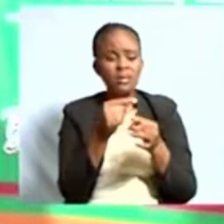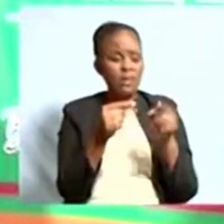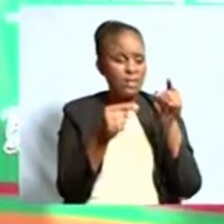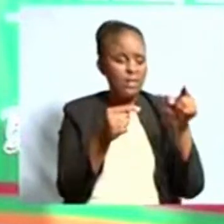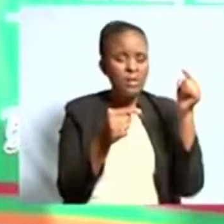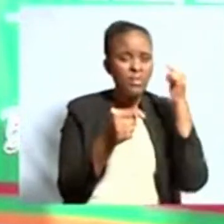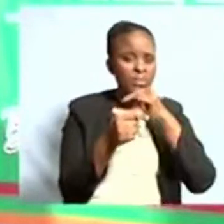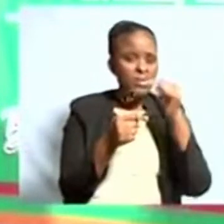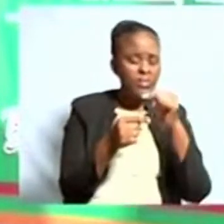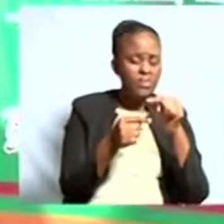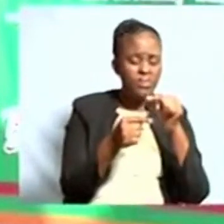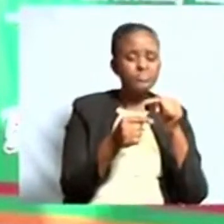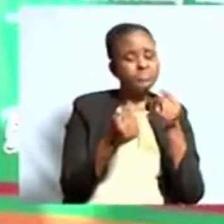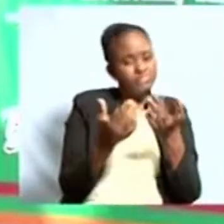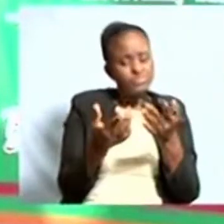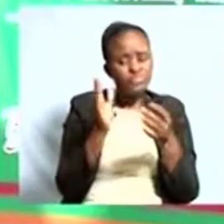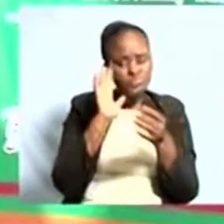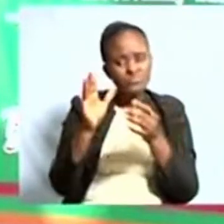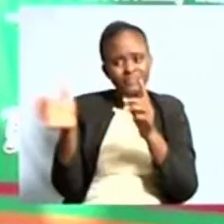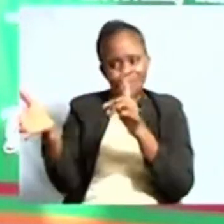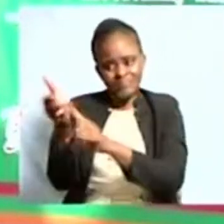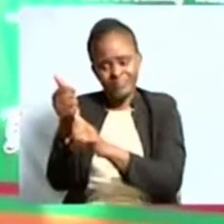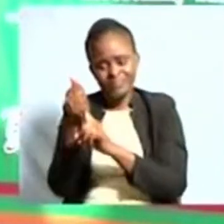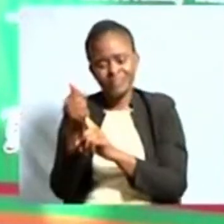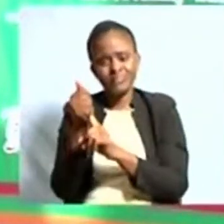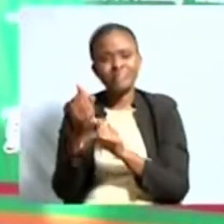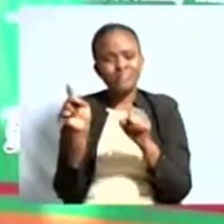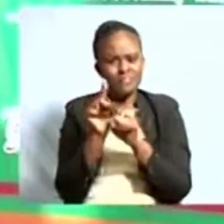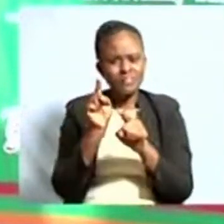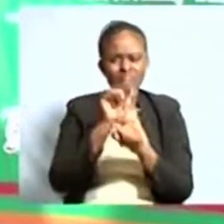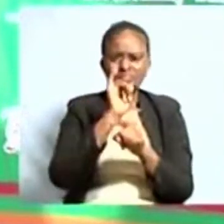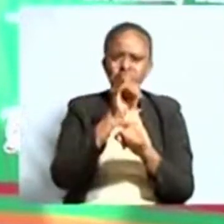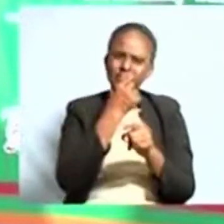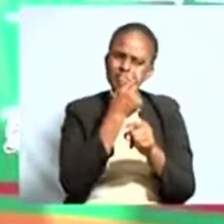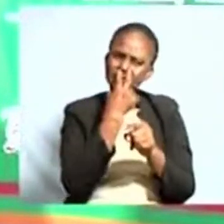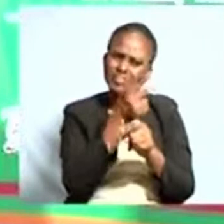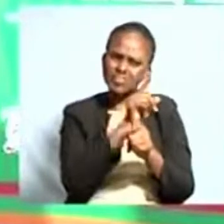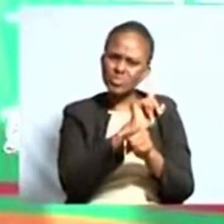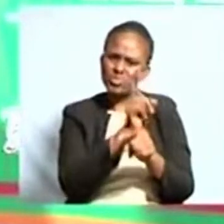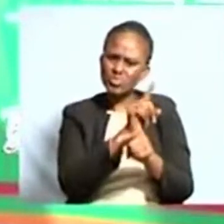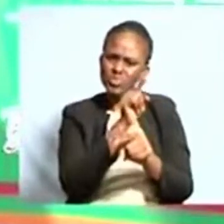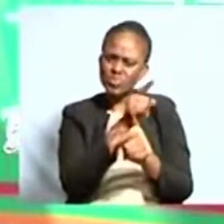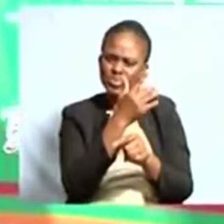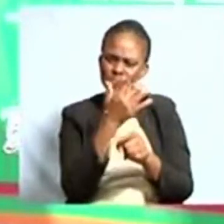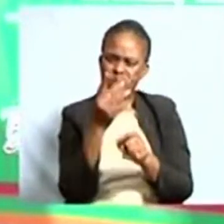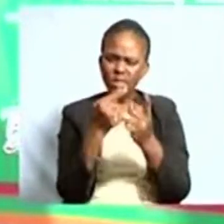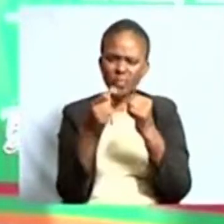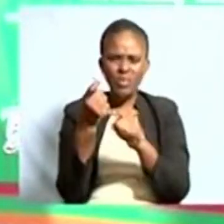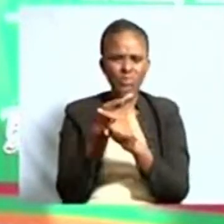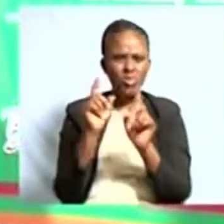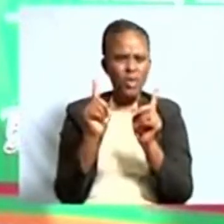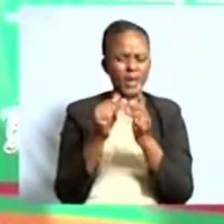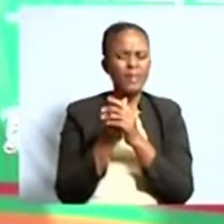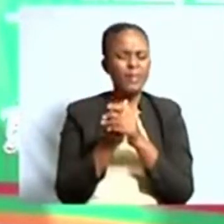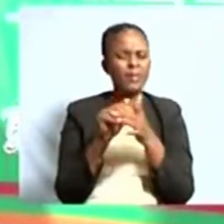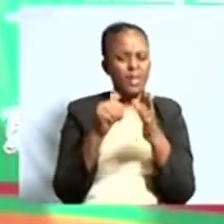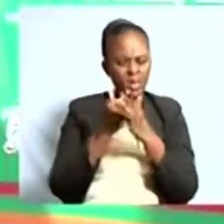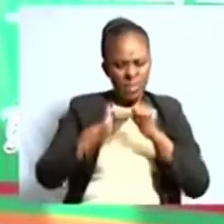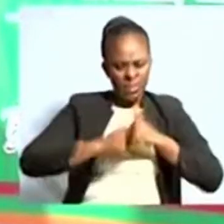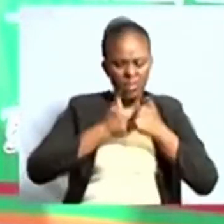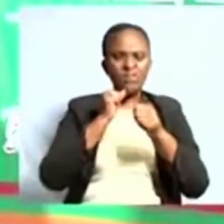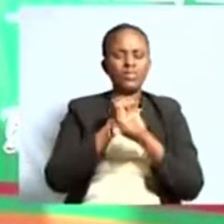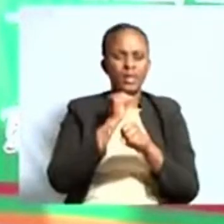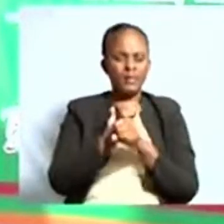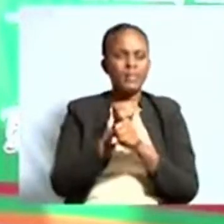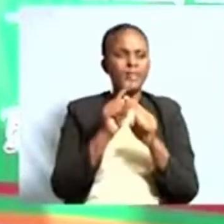counterfeit, then we'll go and seize. And definitely look at the source where this product is coming from. That's how we work.